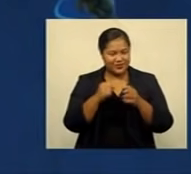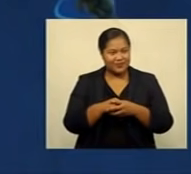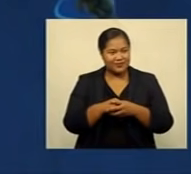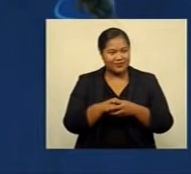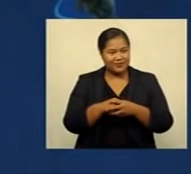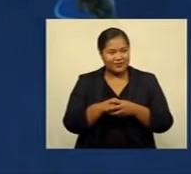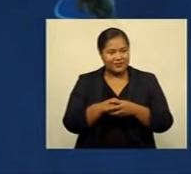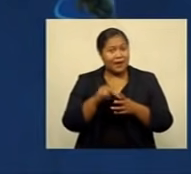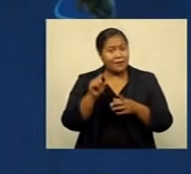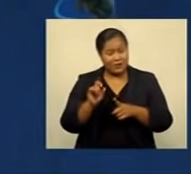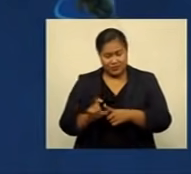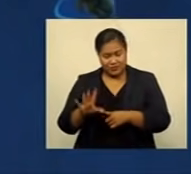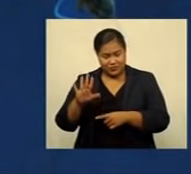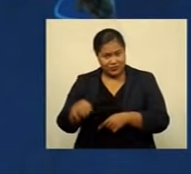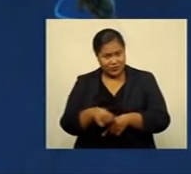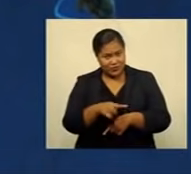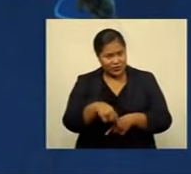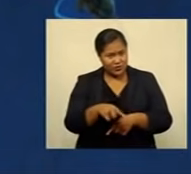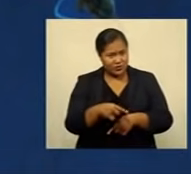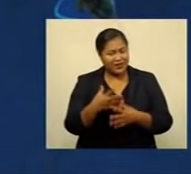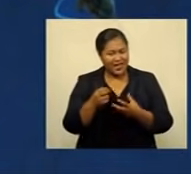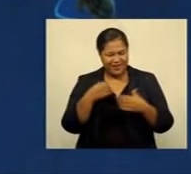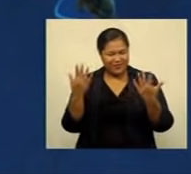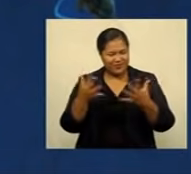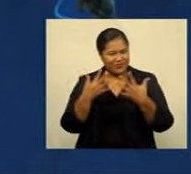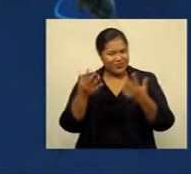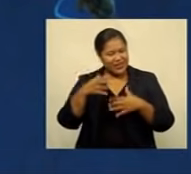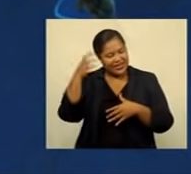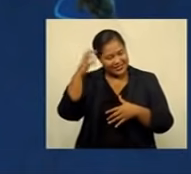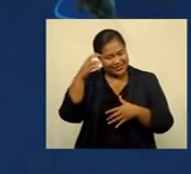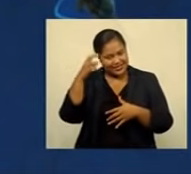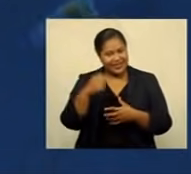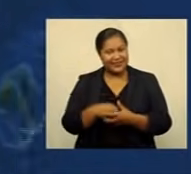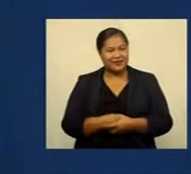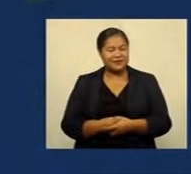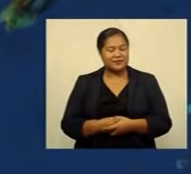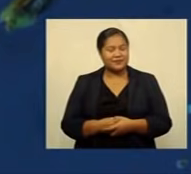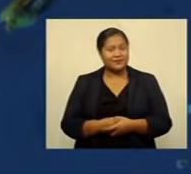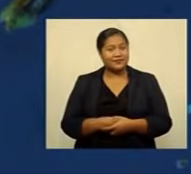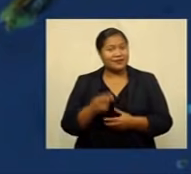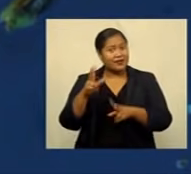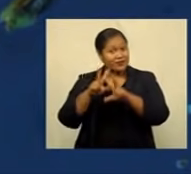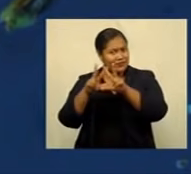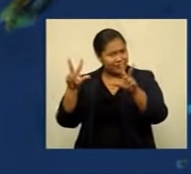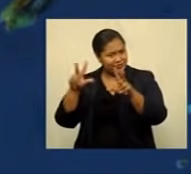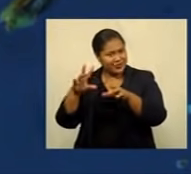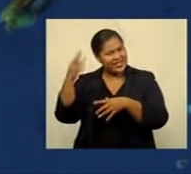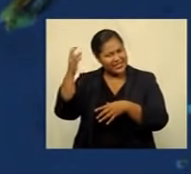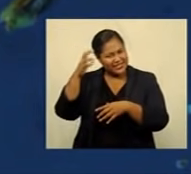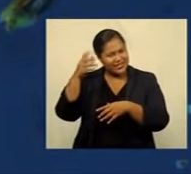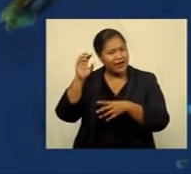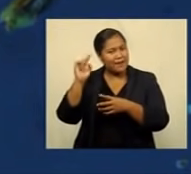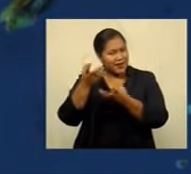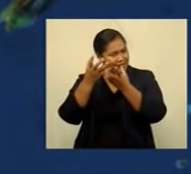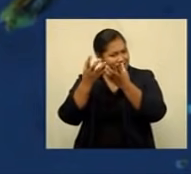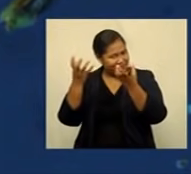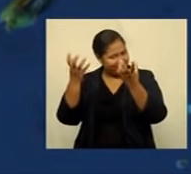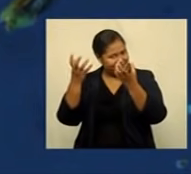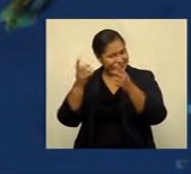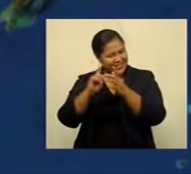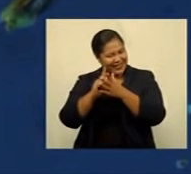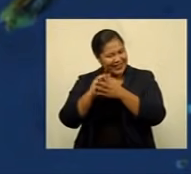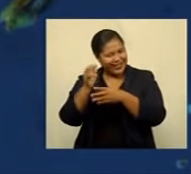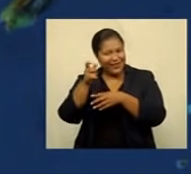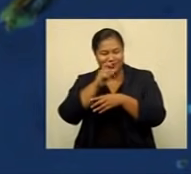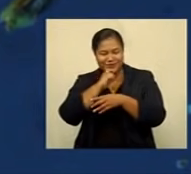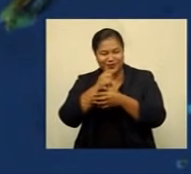from Pacific Harbour to Suva, pleasant with windy and sunny conditions. In the north, sunshine, but the clouds took over by late